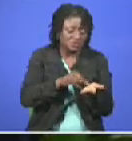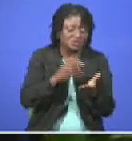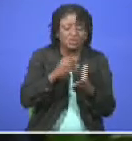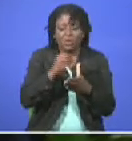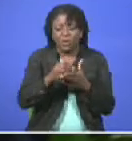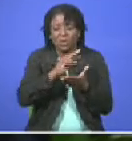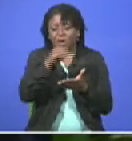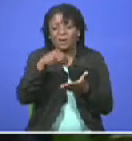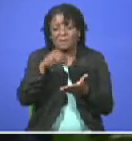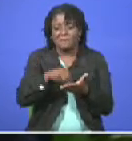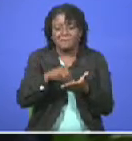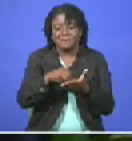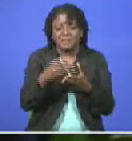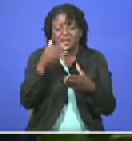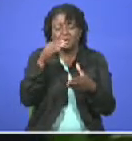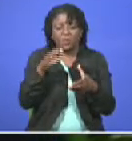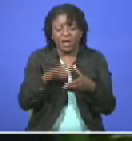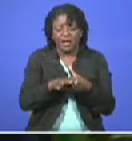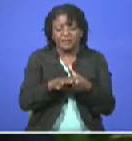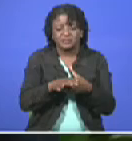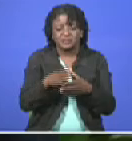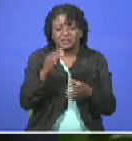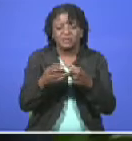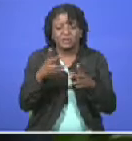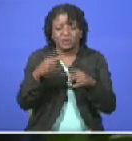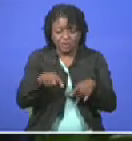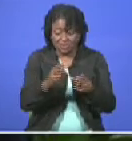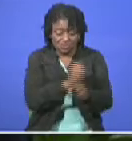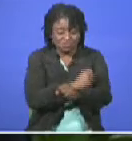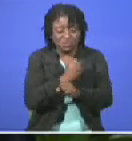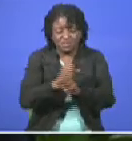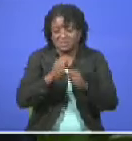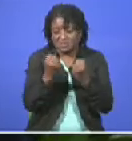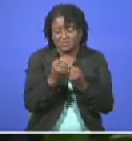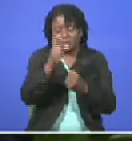if we're going to do something about strengthening the system, we need to put our efforts where the people are.